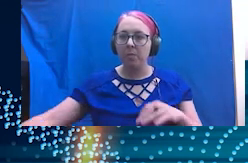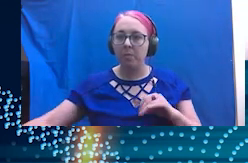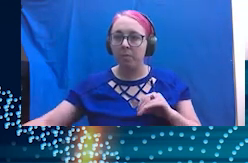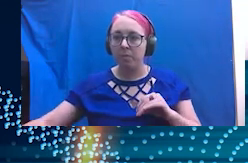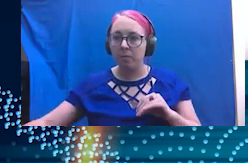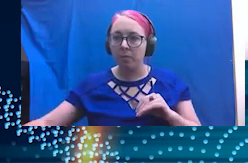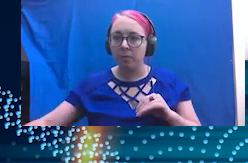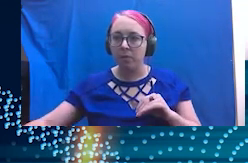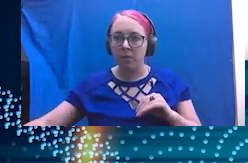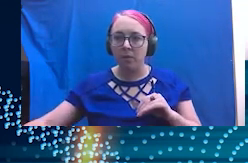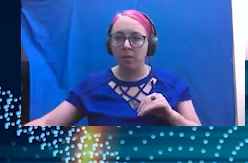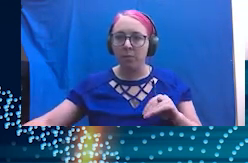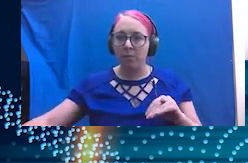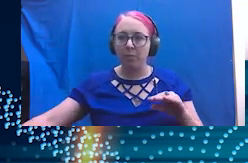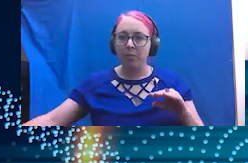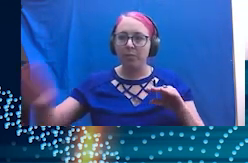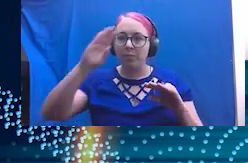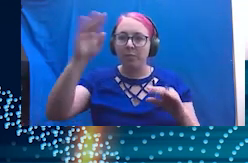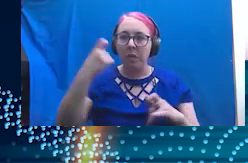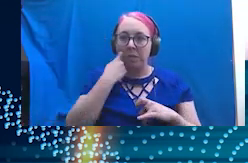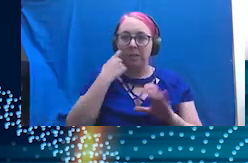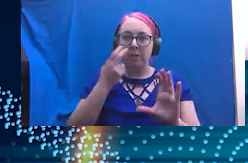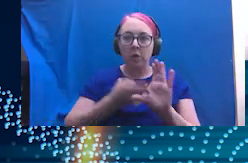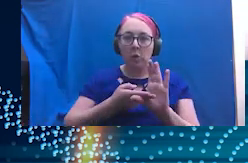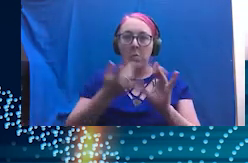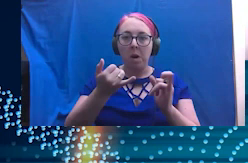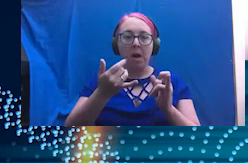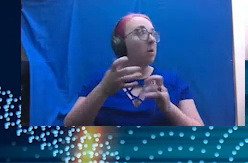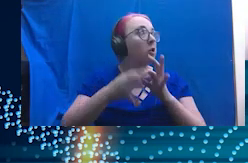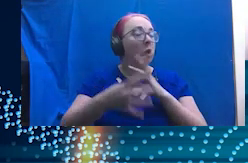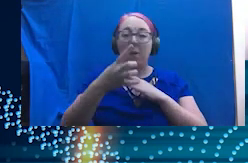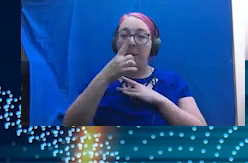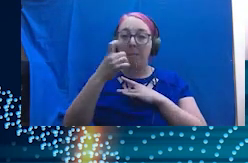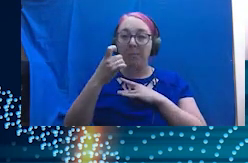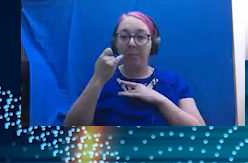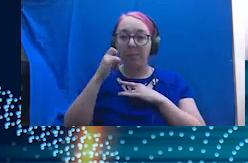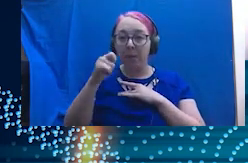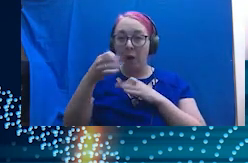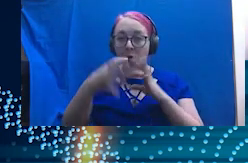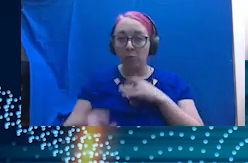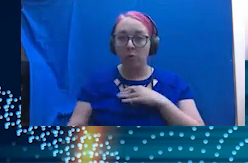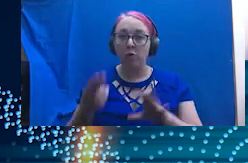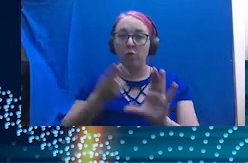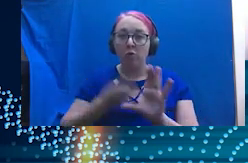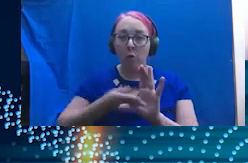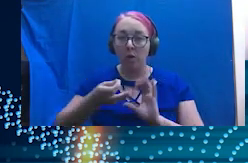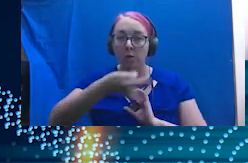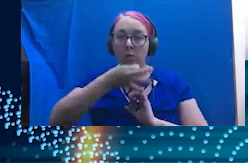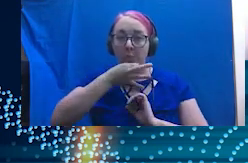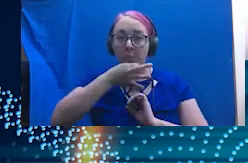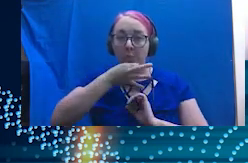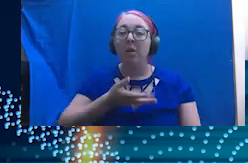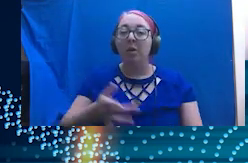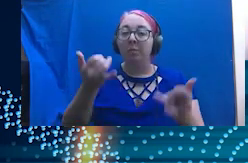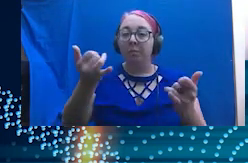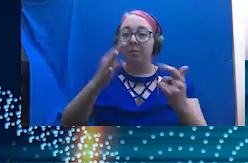these particular roadmaps, but it's based on it's trying to simulate or mimic the way that human language